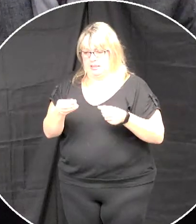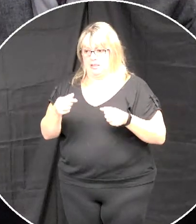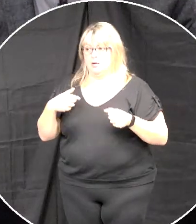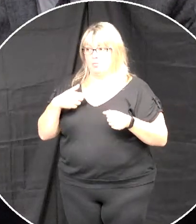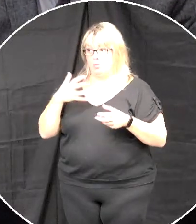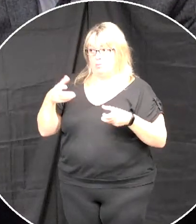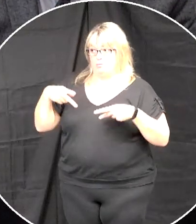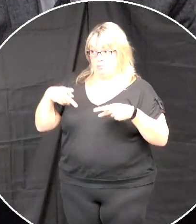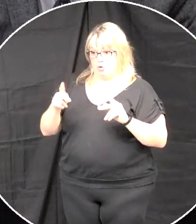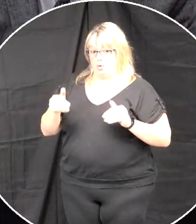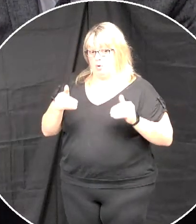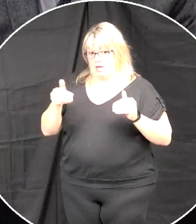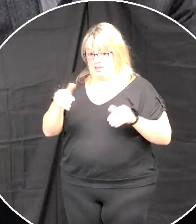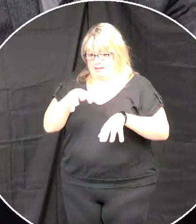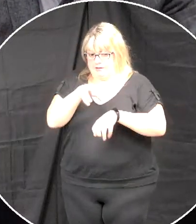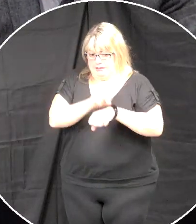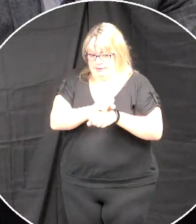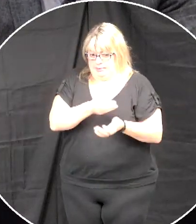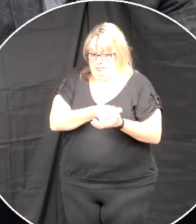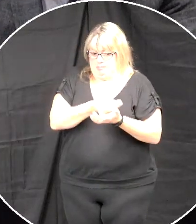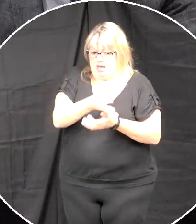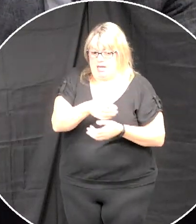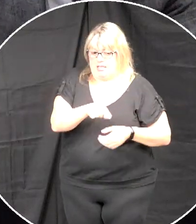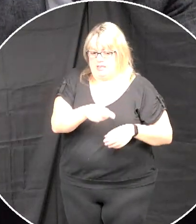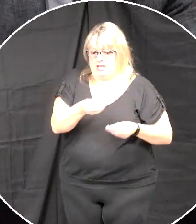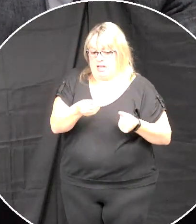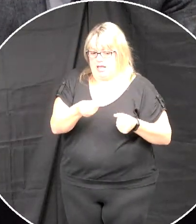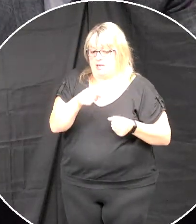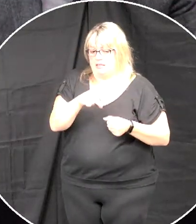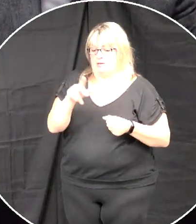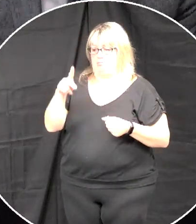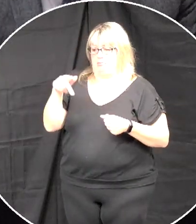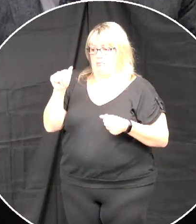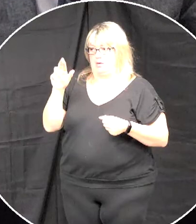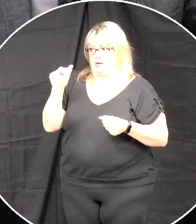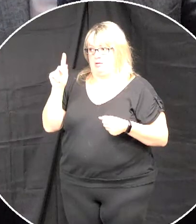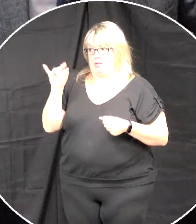looking for permission to complete that acquisition as well. Thank you, Chair.